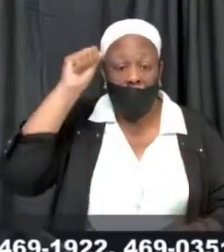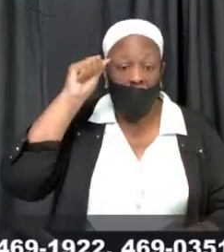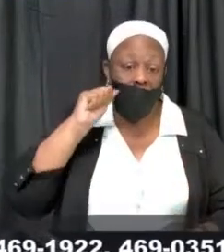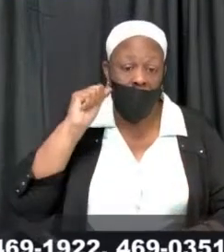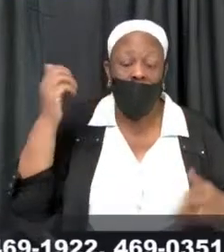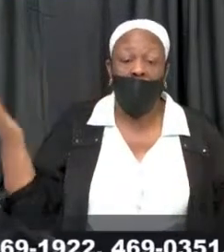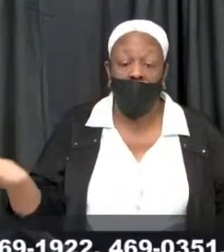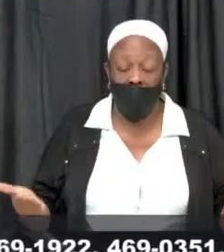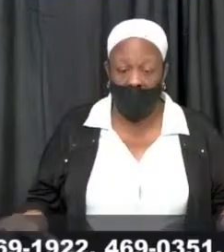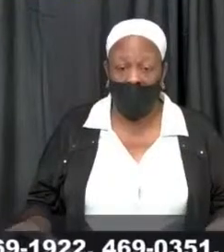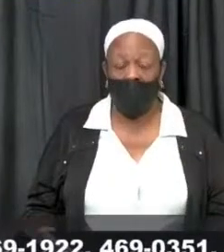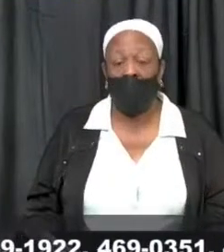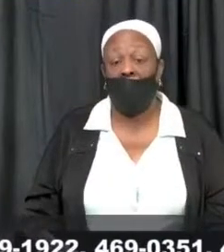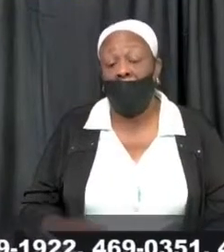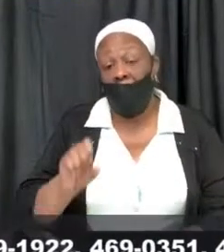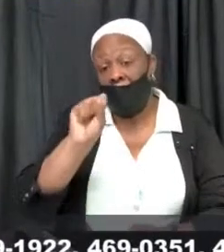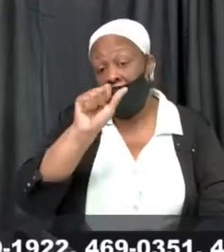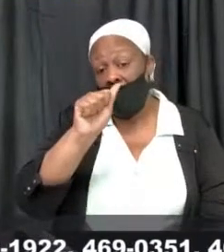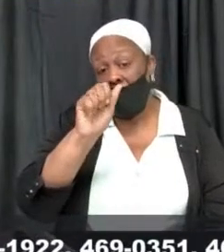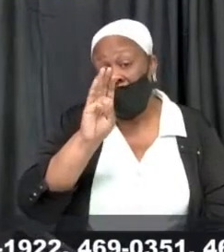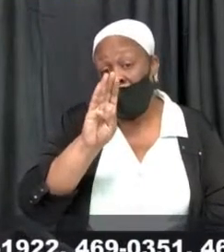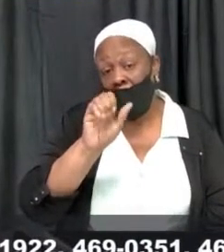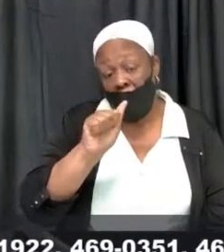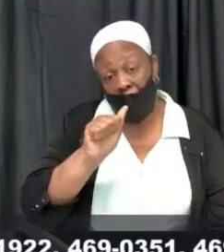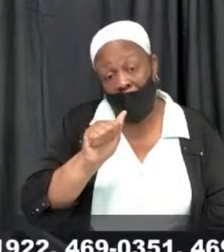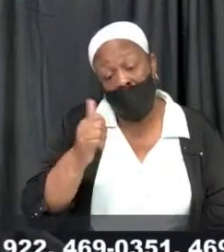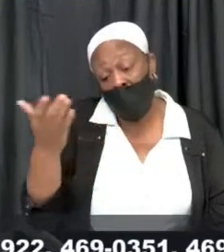cannot increase our threshold.